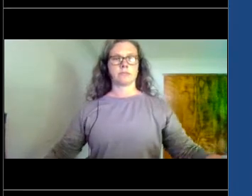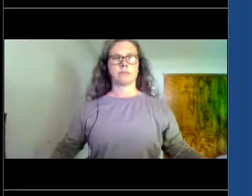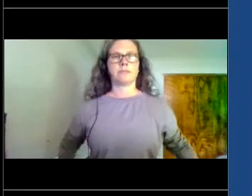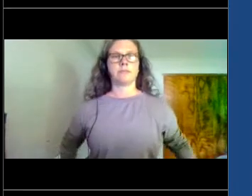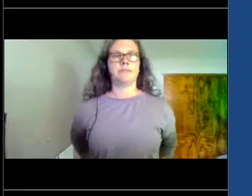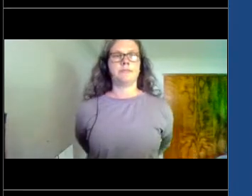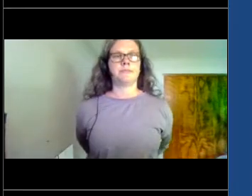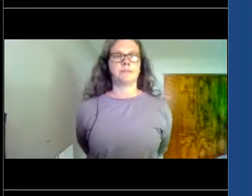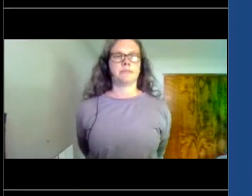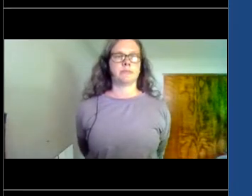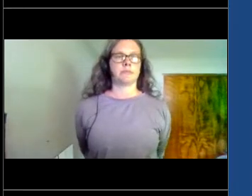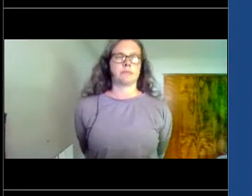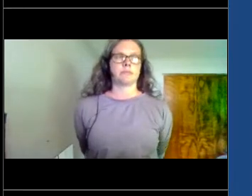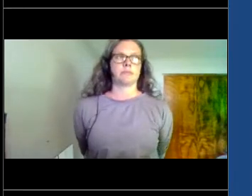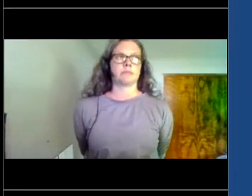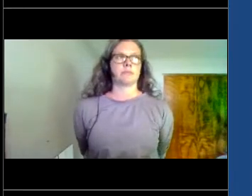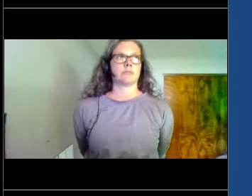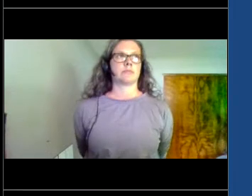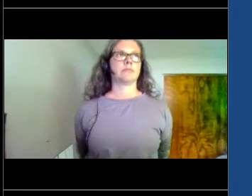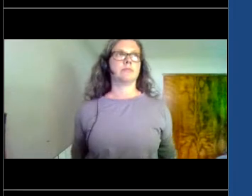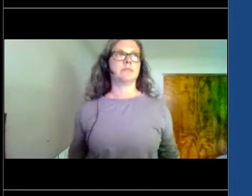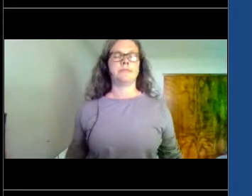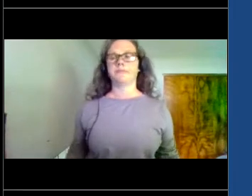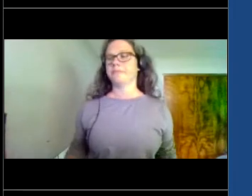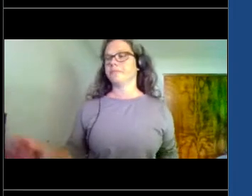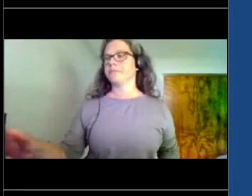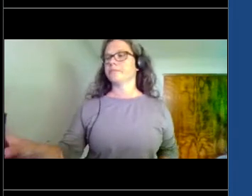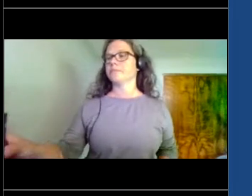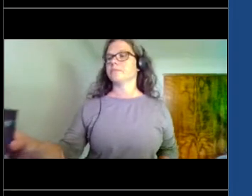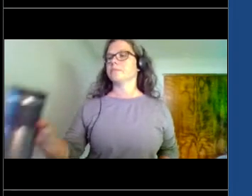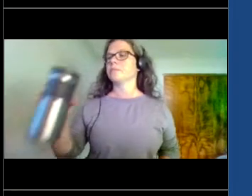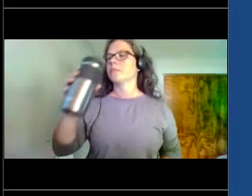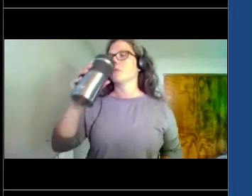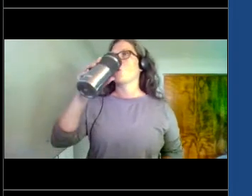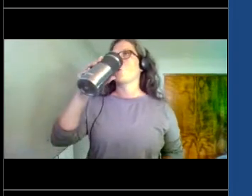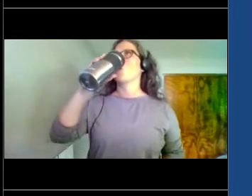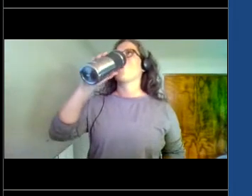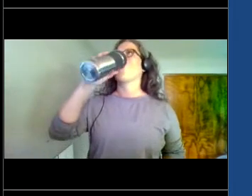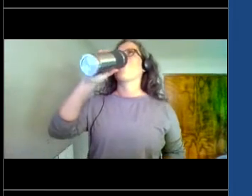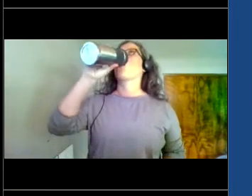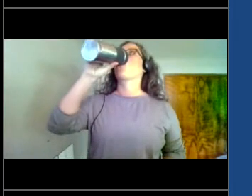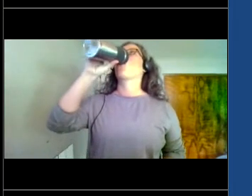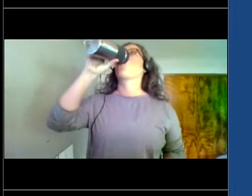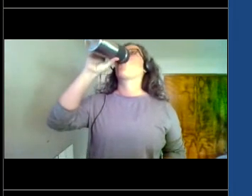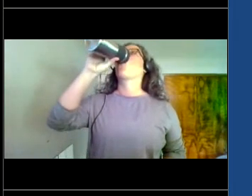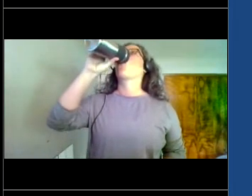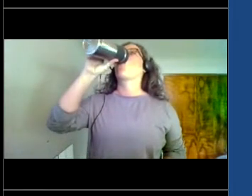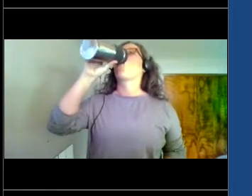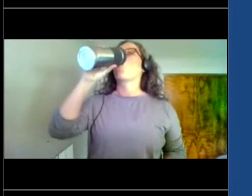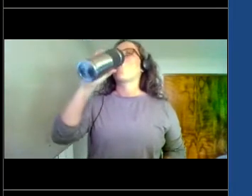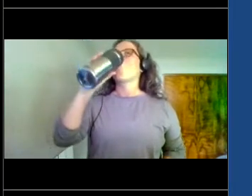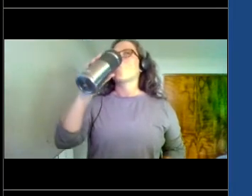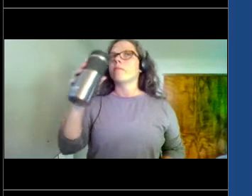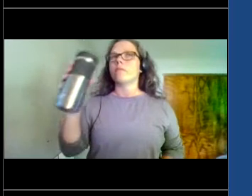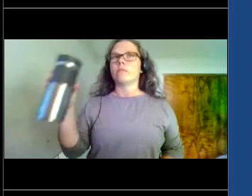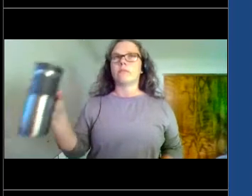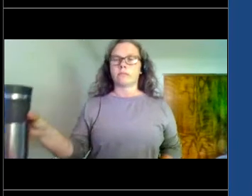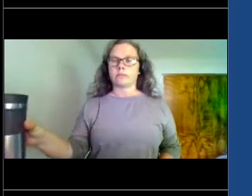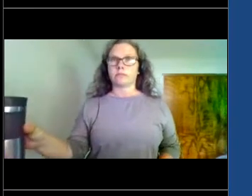your P2 for municipal operations, there should be a plan in place to stabilize things. But as far as this